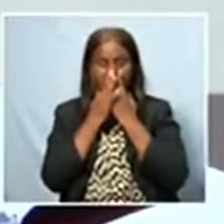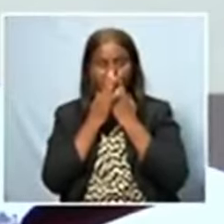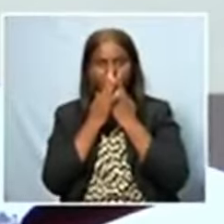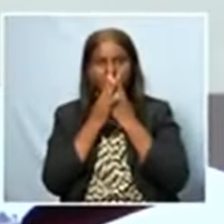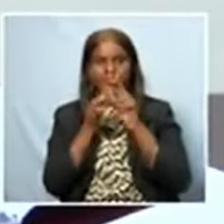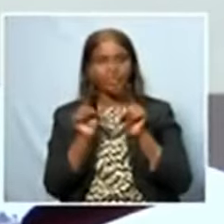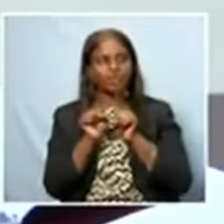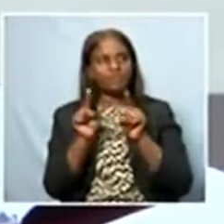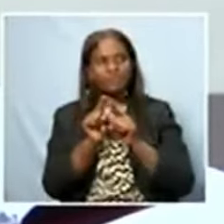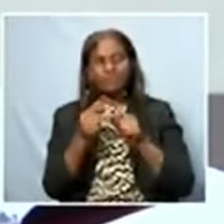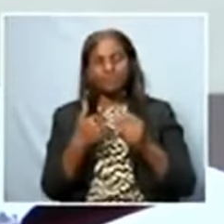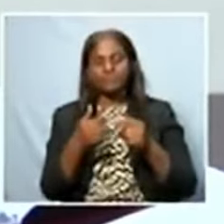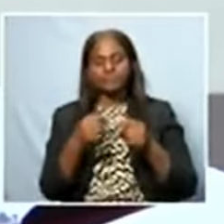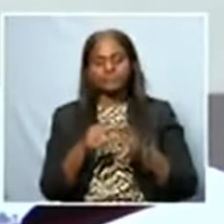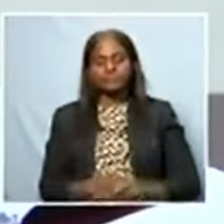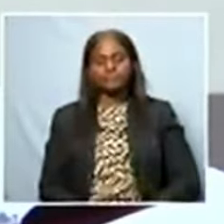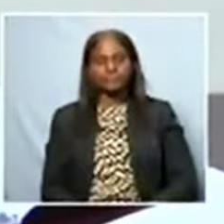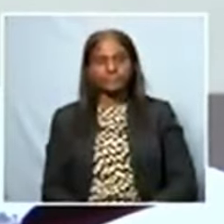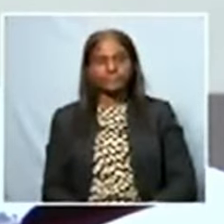on the comments.